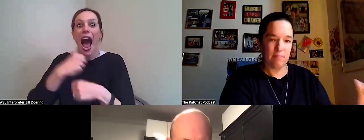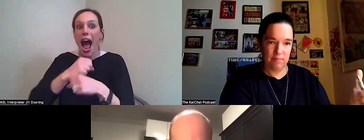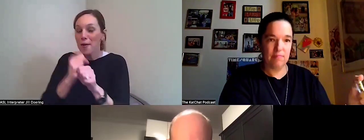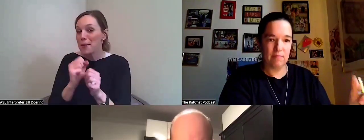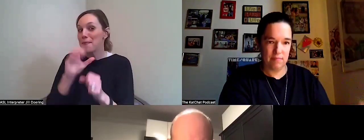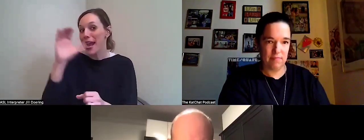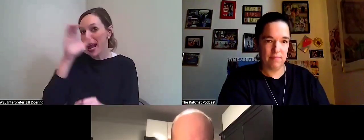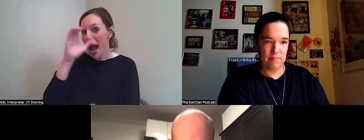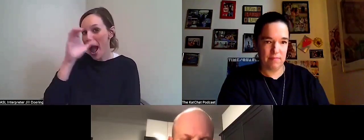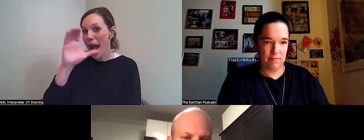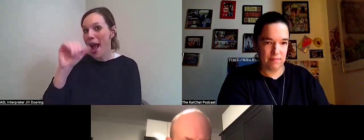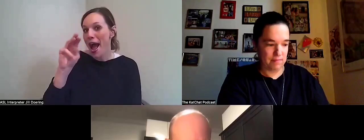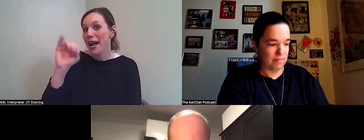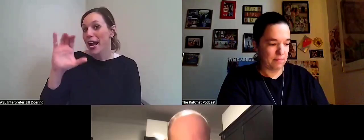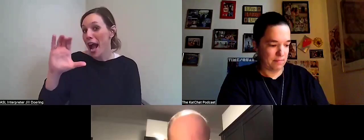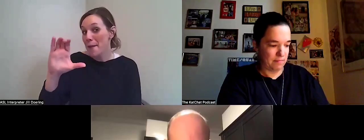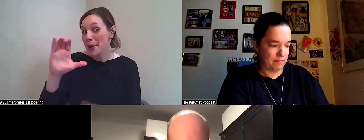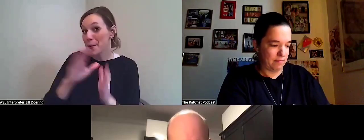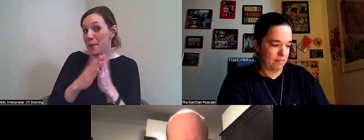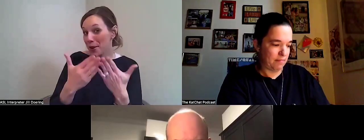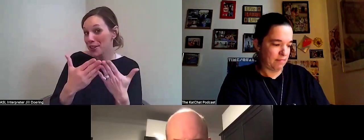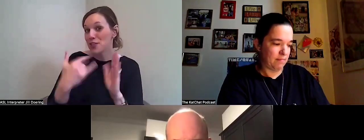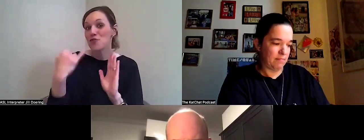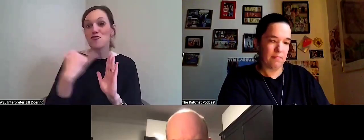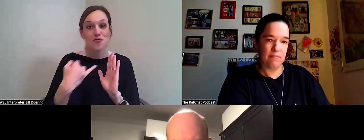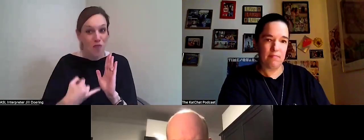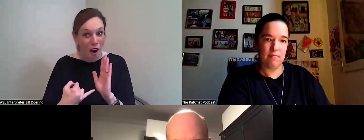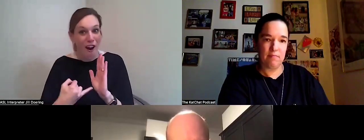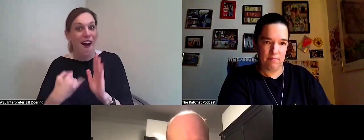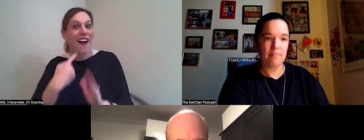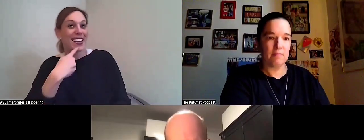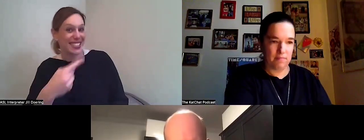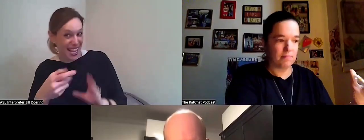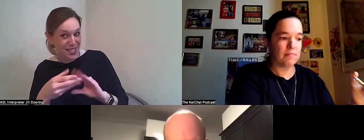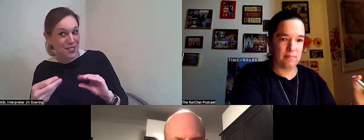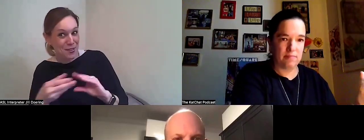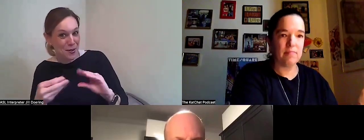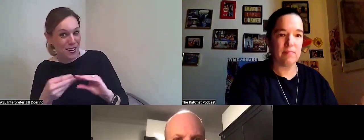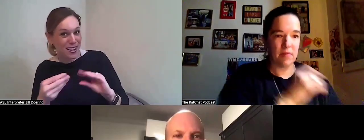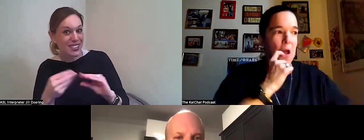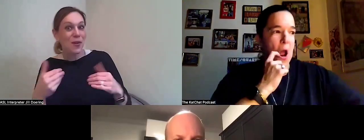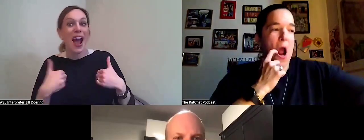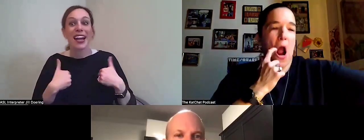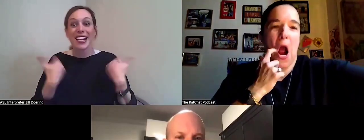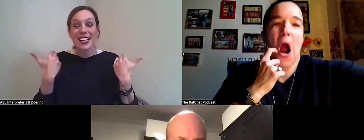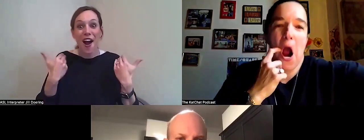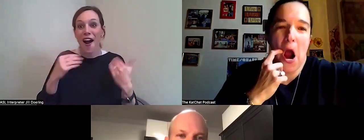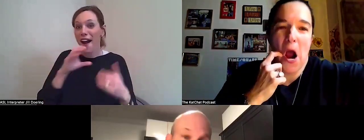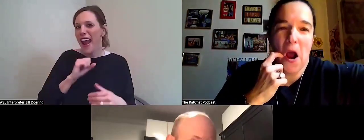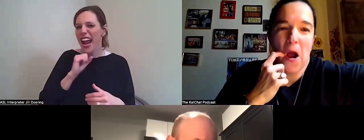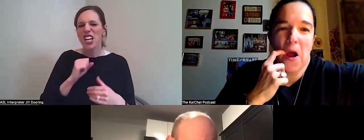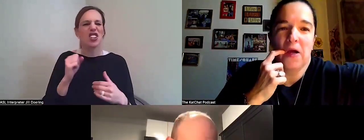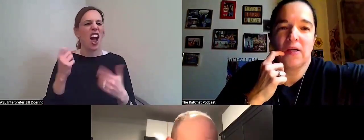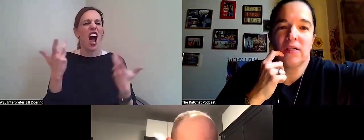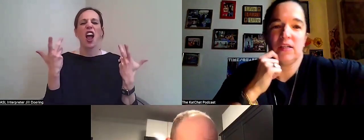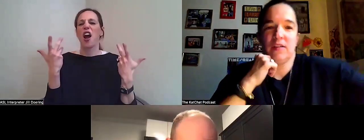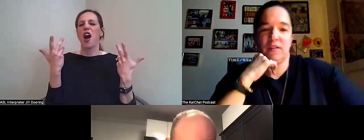would draw and I would tell stories. So even at a very young age, I always knew what I wanted to